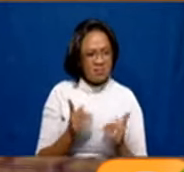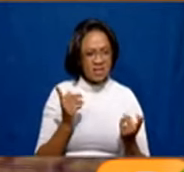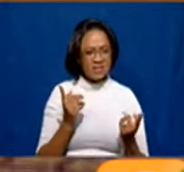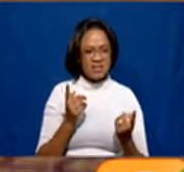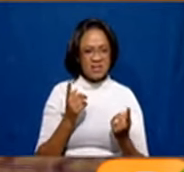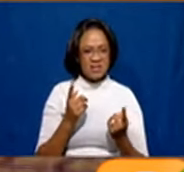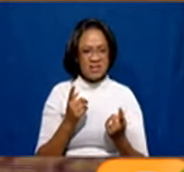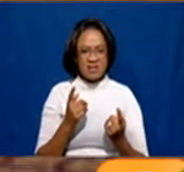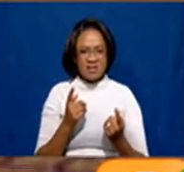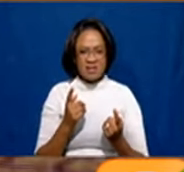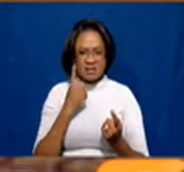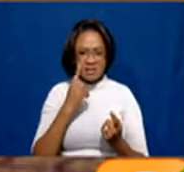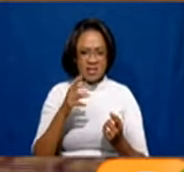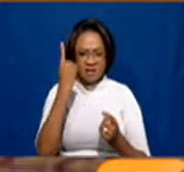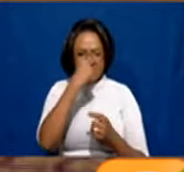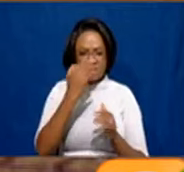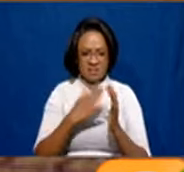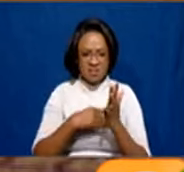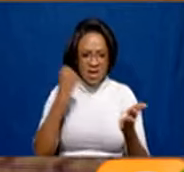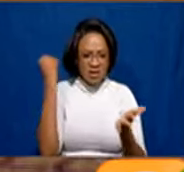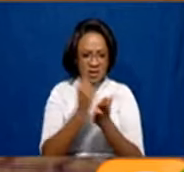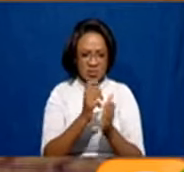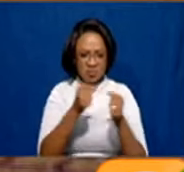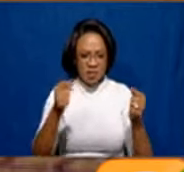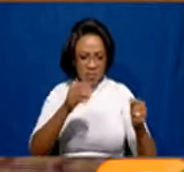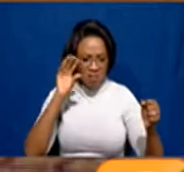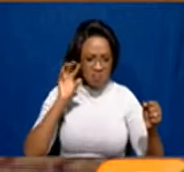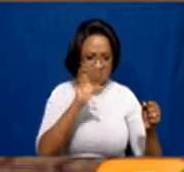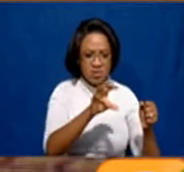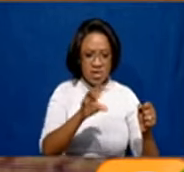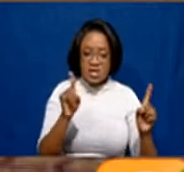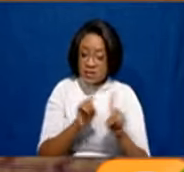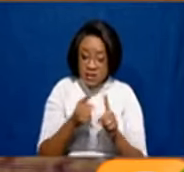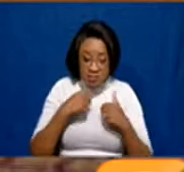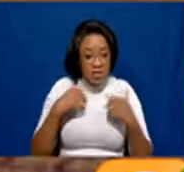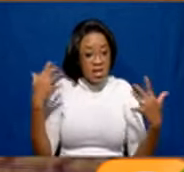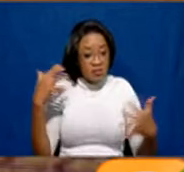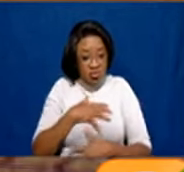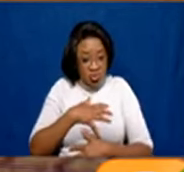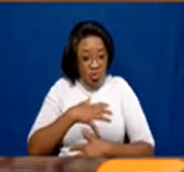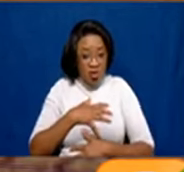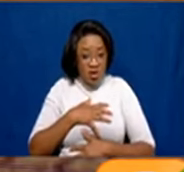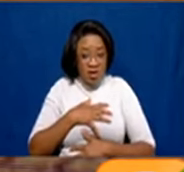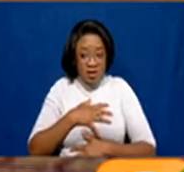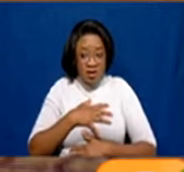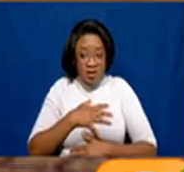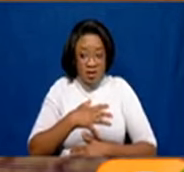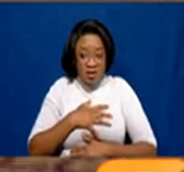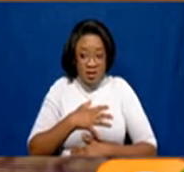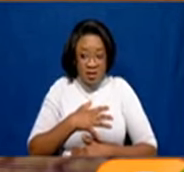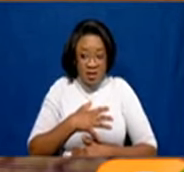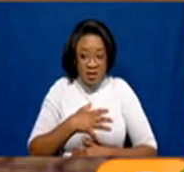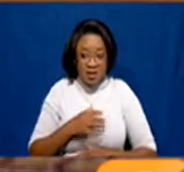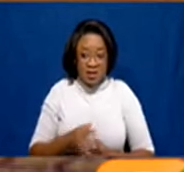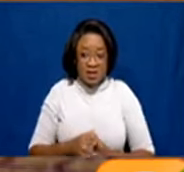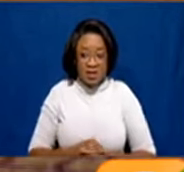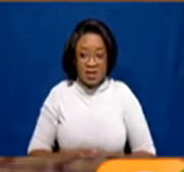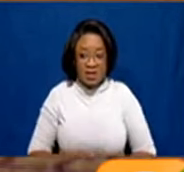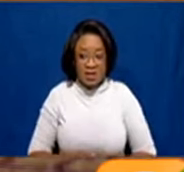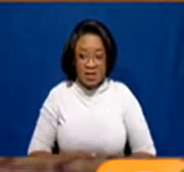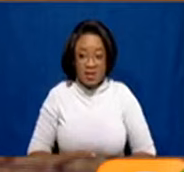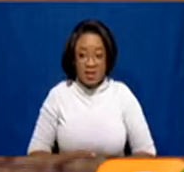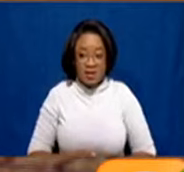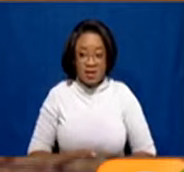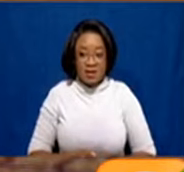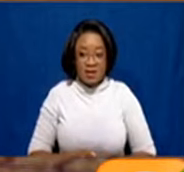my face on the front page of the papers. I'm like, I'm also surprised because I'm like, is really what I'm doing of the greatest interest right. to our nation? Don't we have